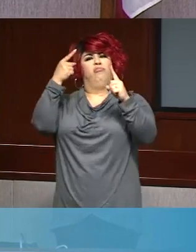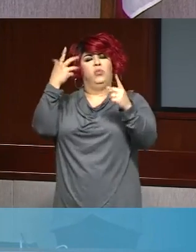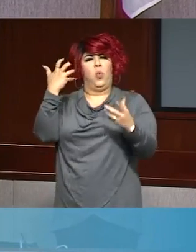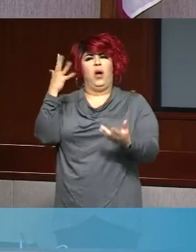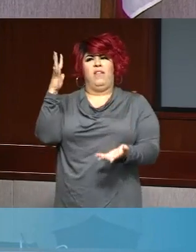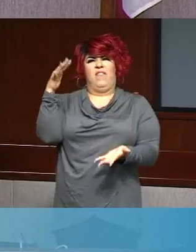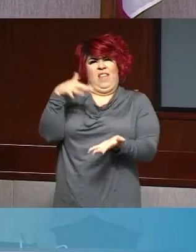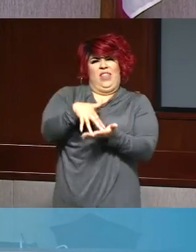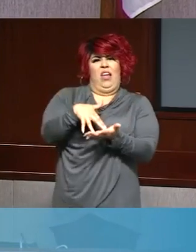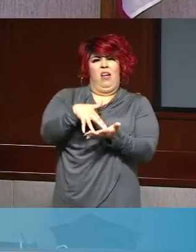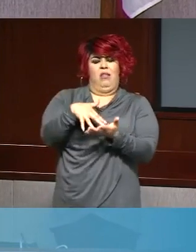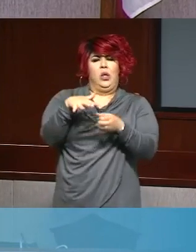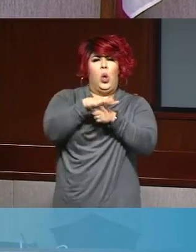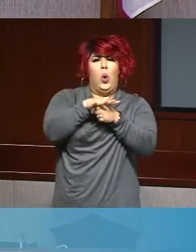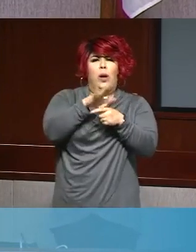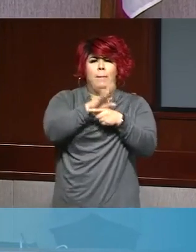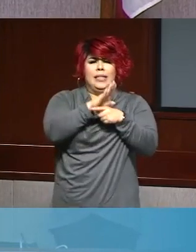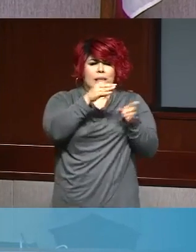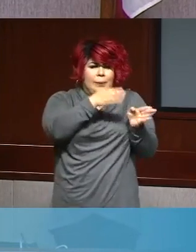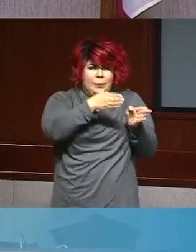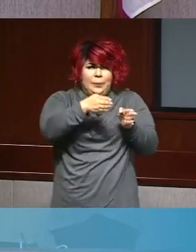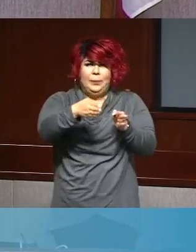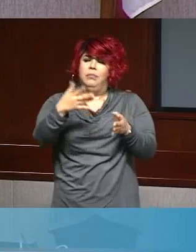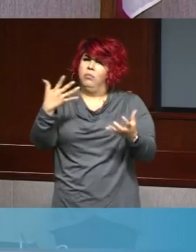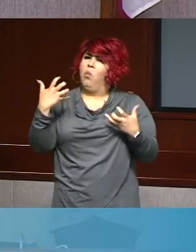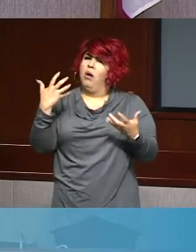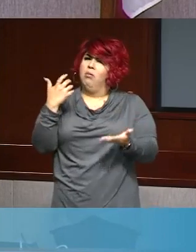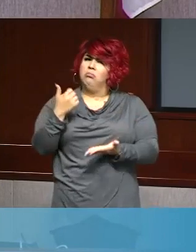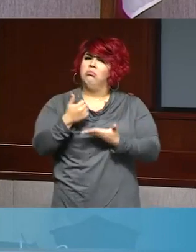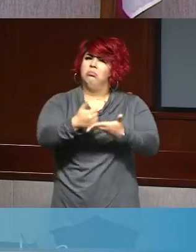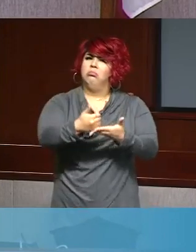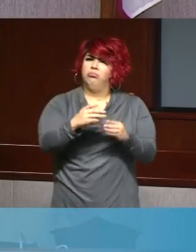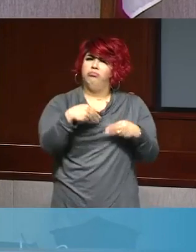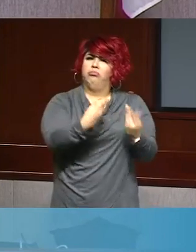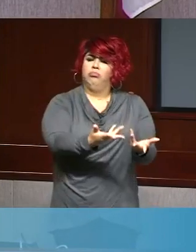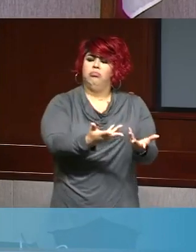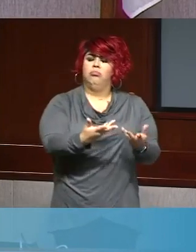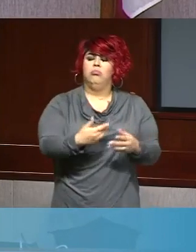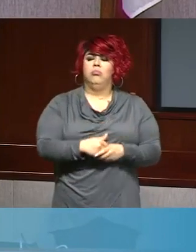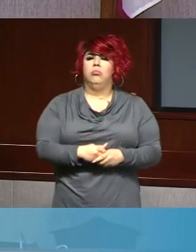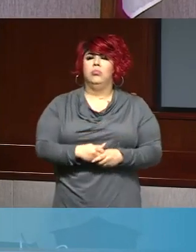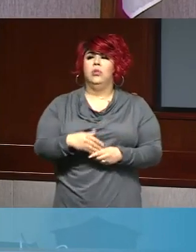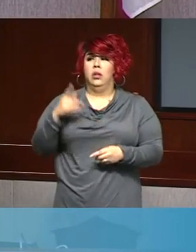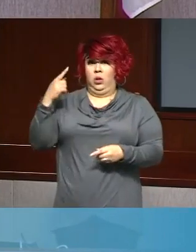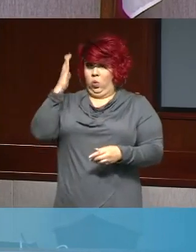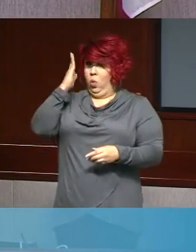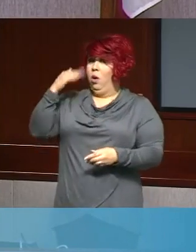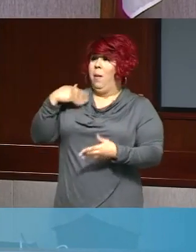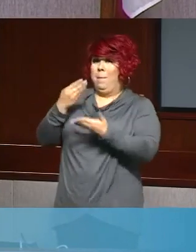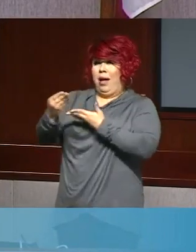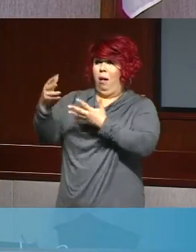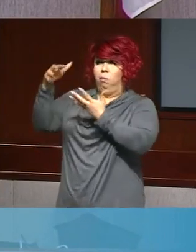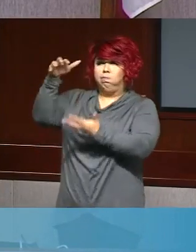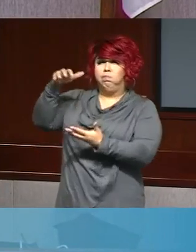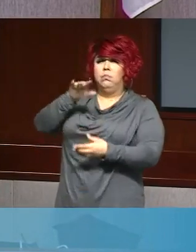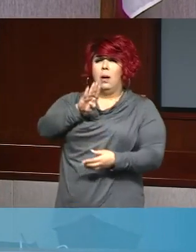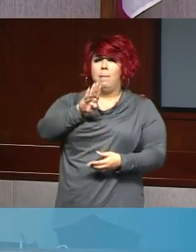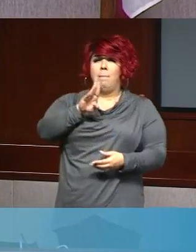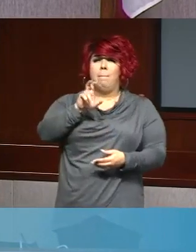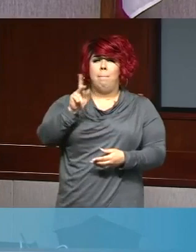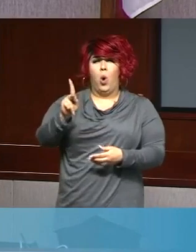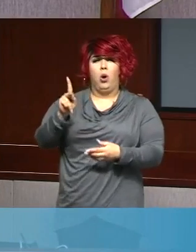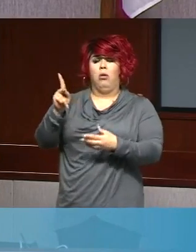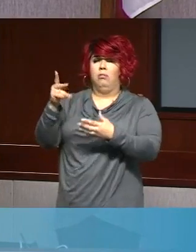area local businesses, individual businesses. We will be bulk purchasing, the county using the county's purchasing